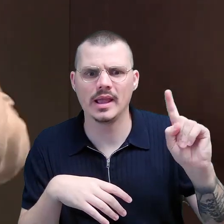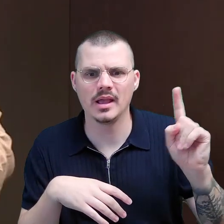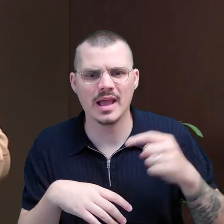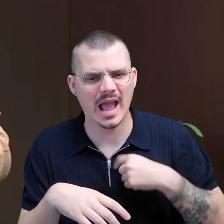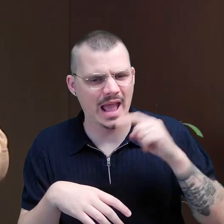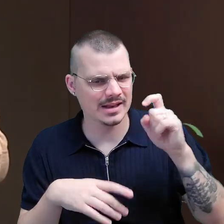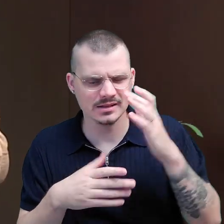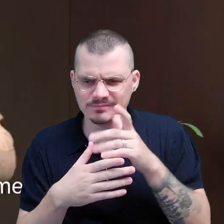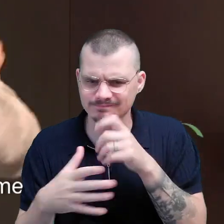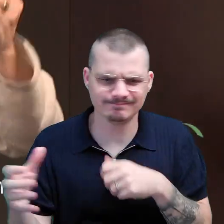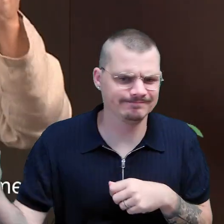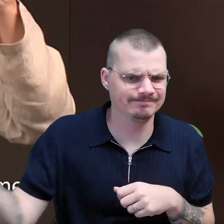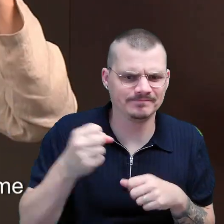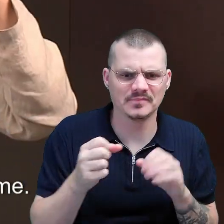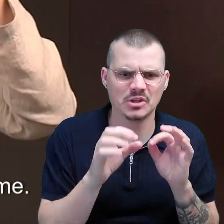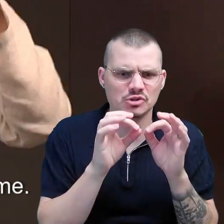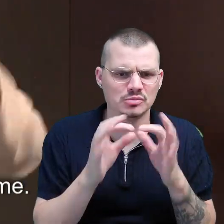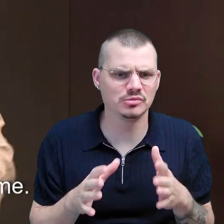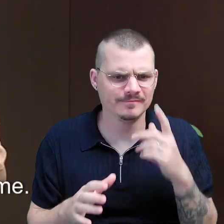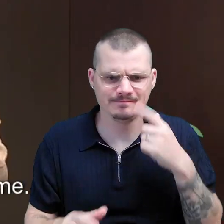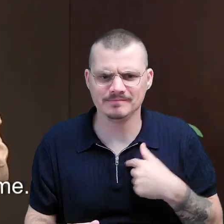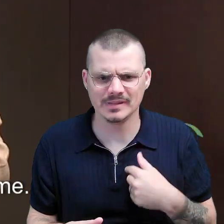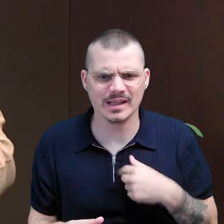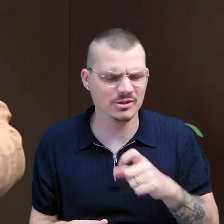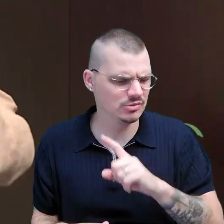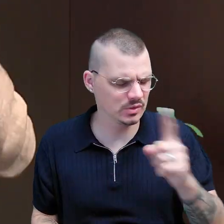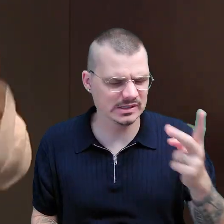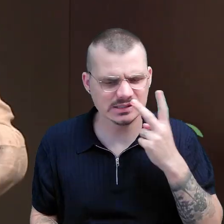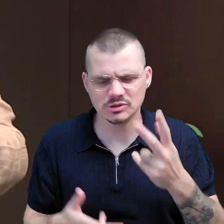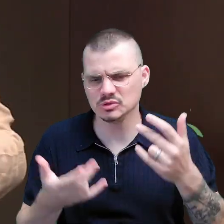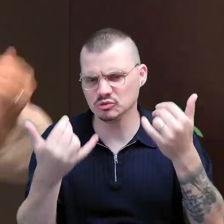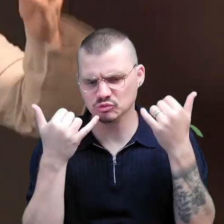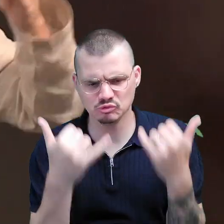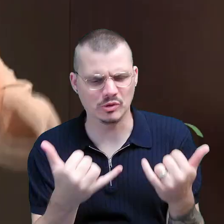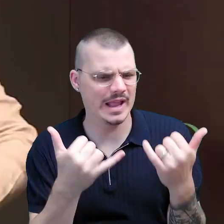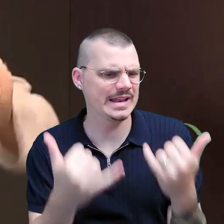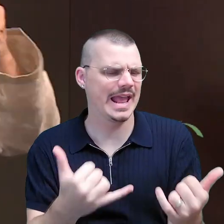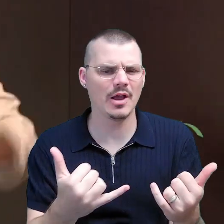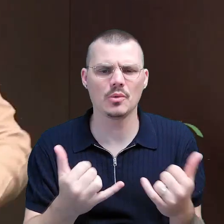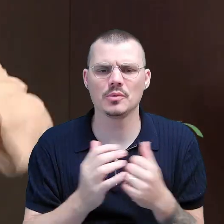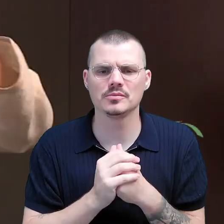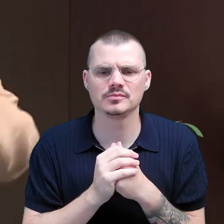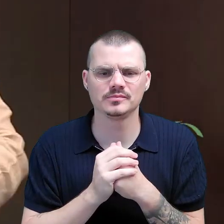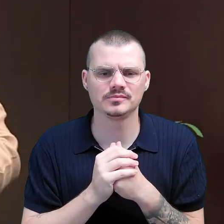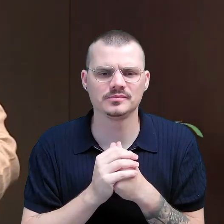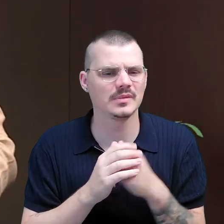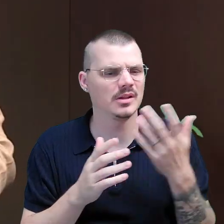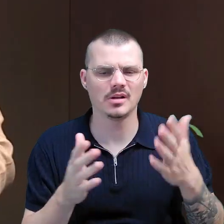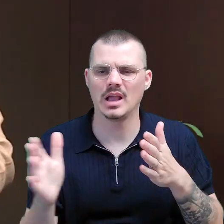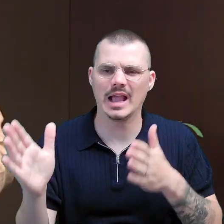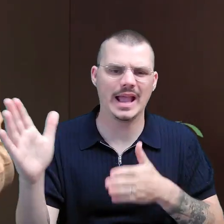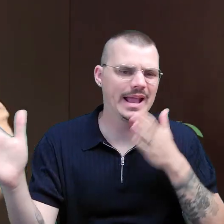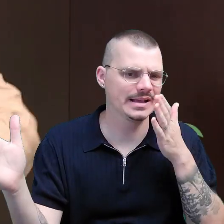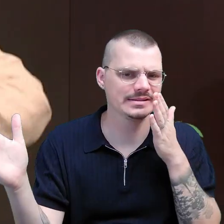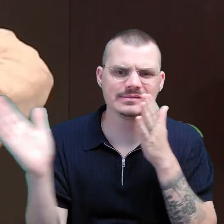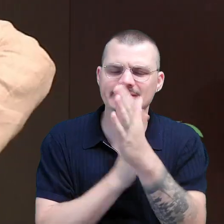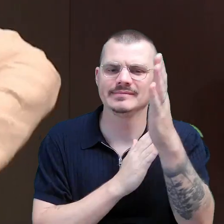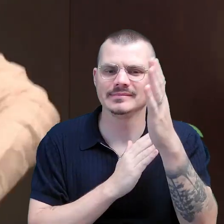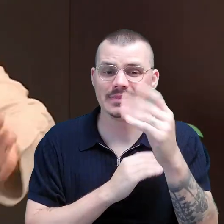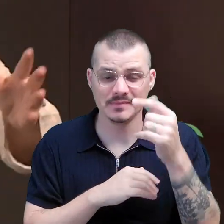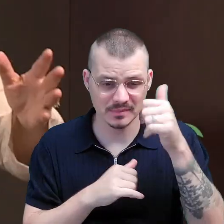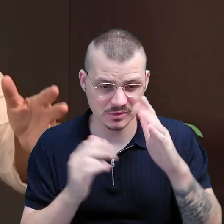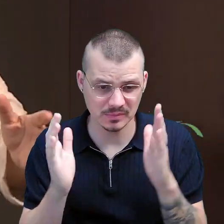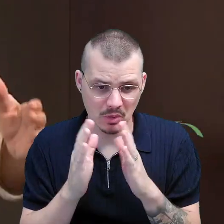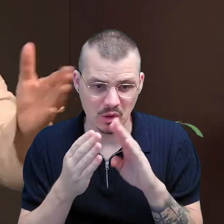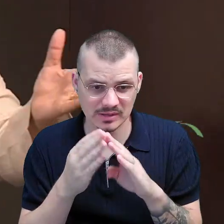this minute? I need somebody who can interpret for me. I need to see her right this minute. And he went